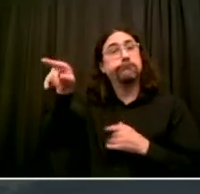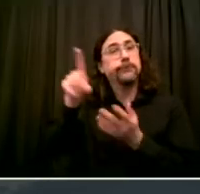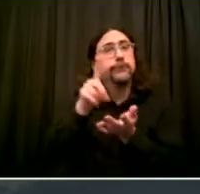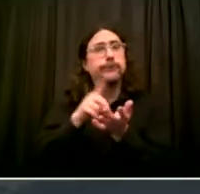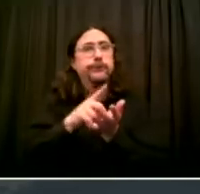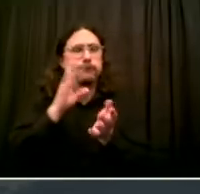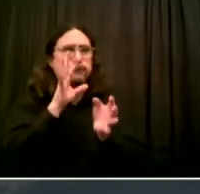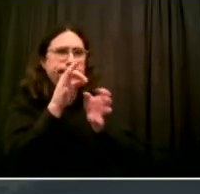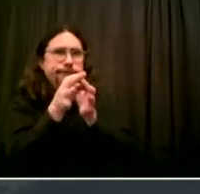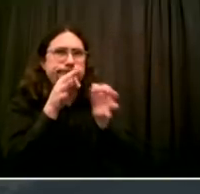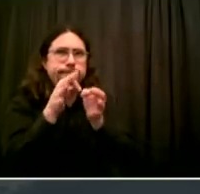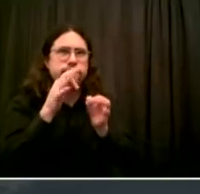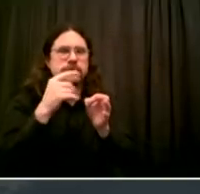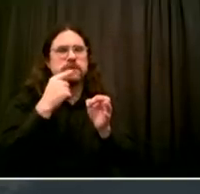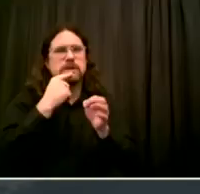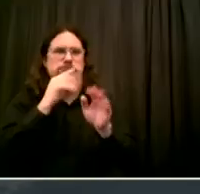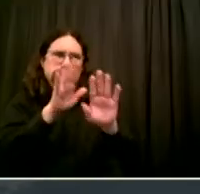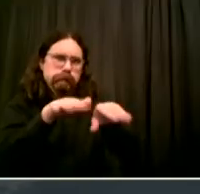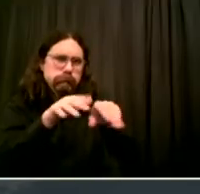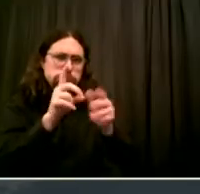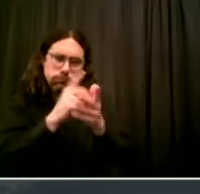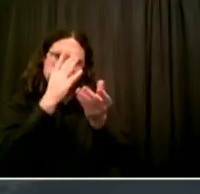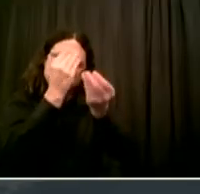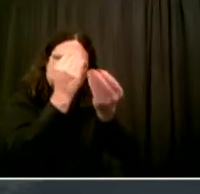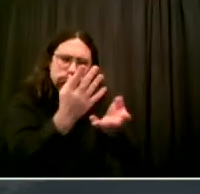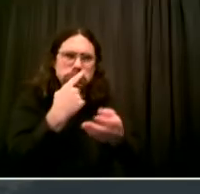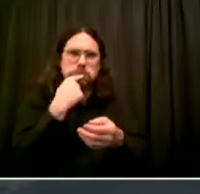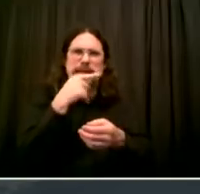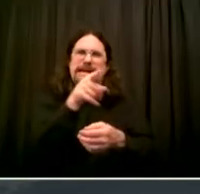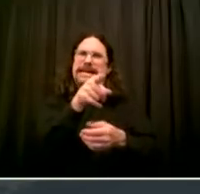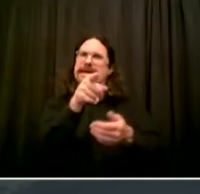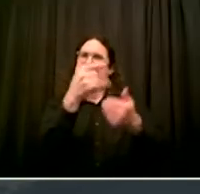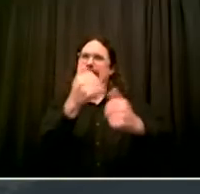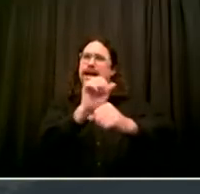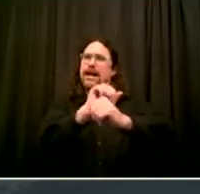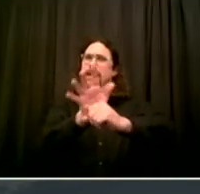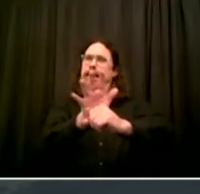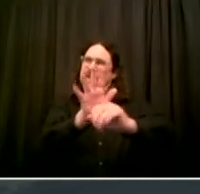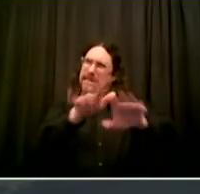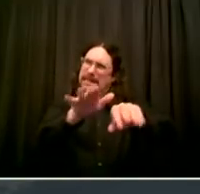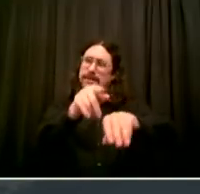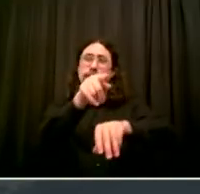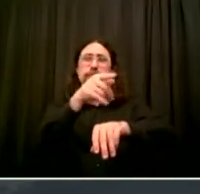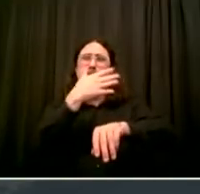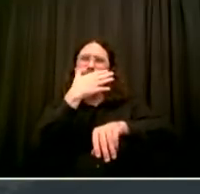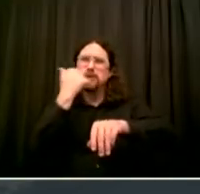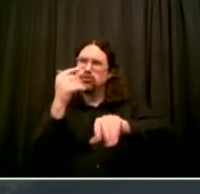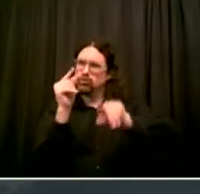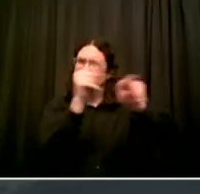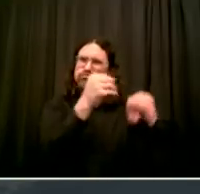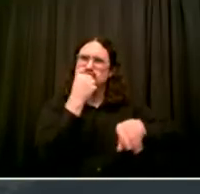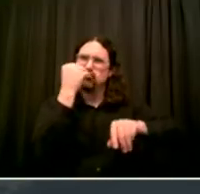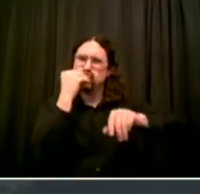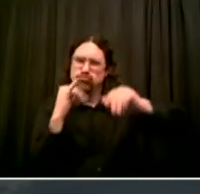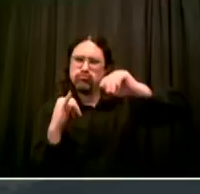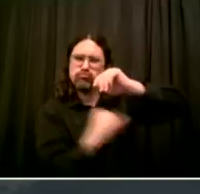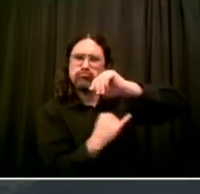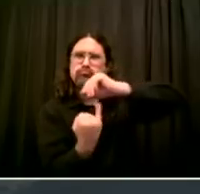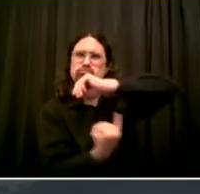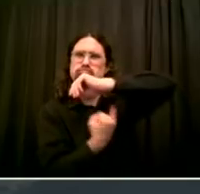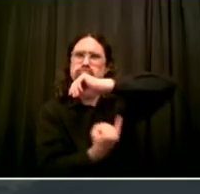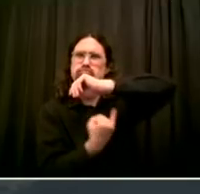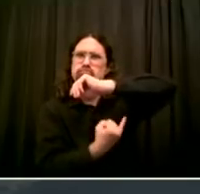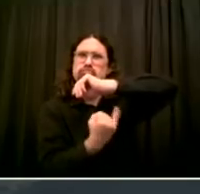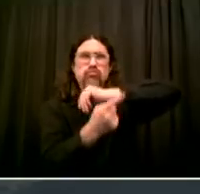physician's assistant in private practice, in a hospital, anywhere, they can arrange for you to get one of these free hotel